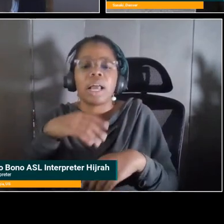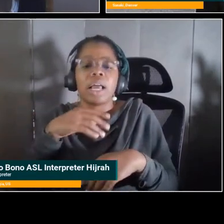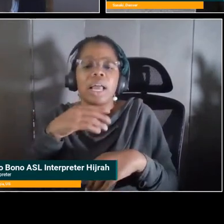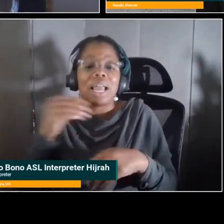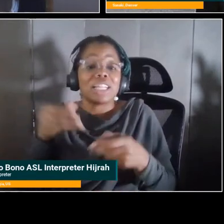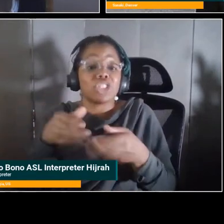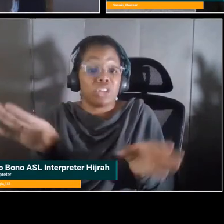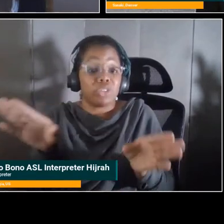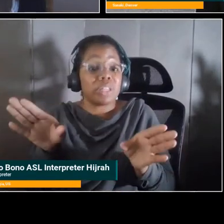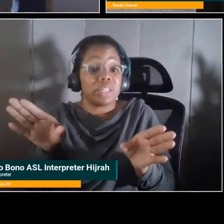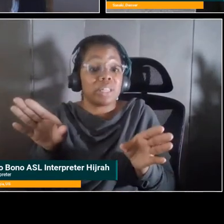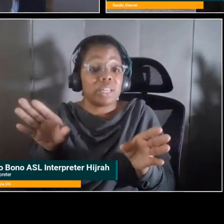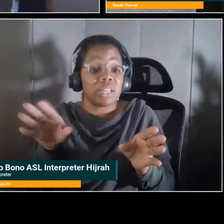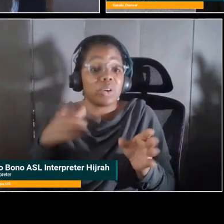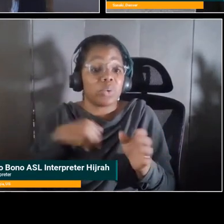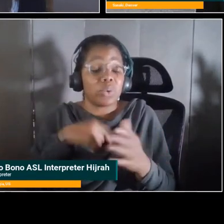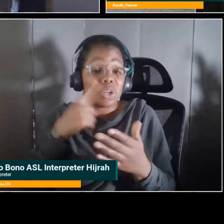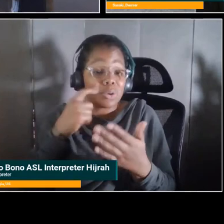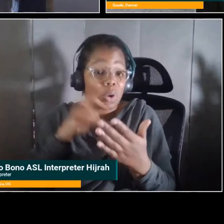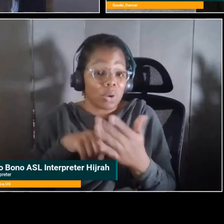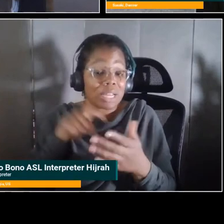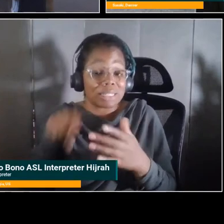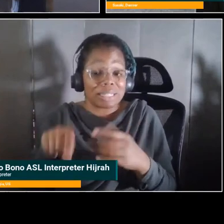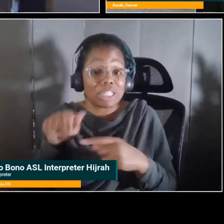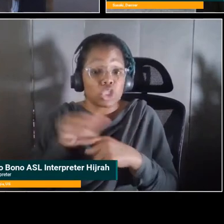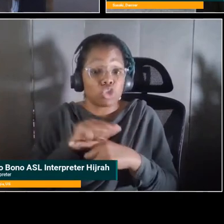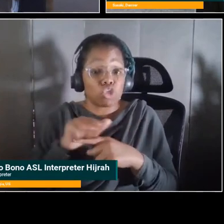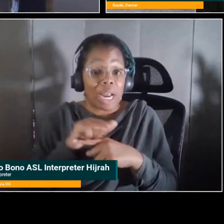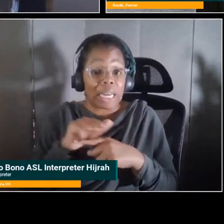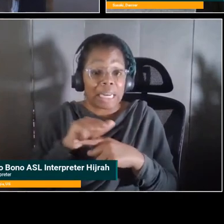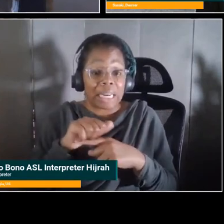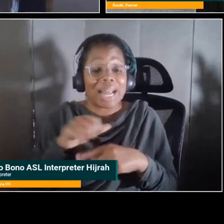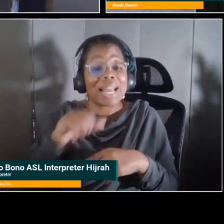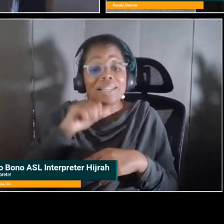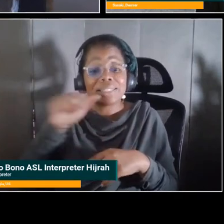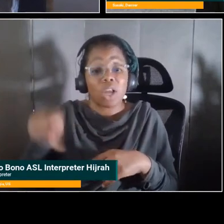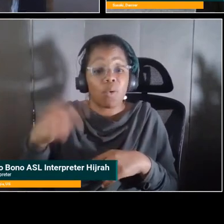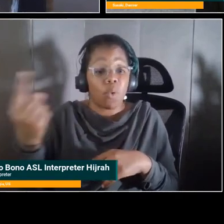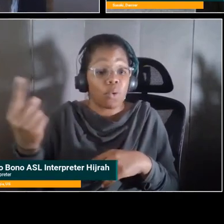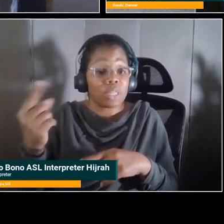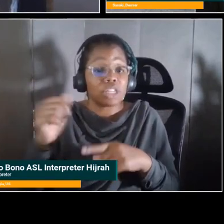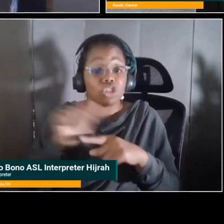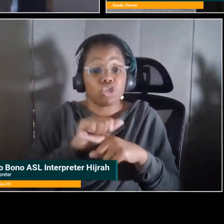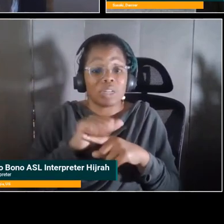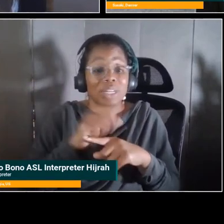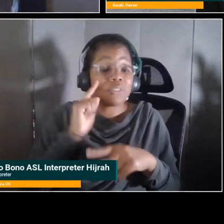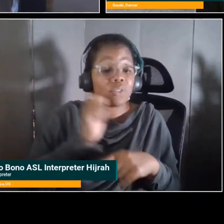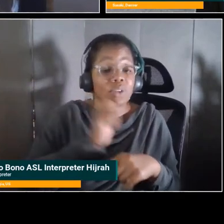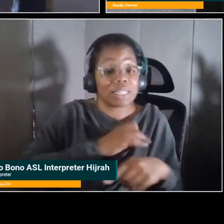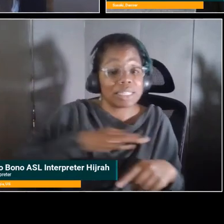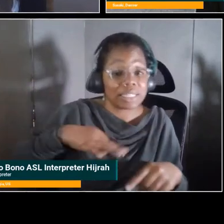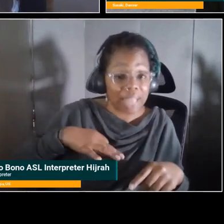general, that we noticed that this training is not only training for the staff that's